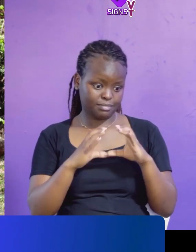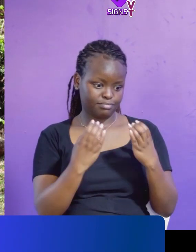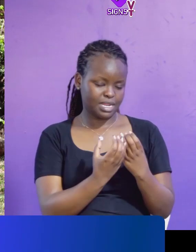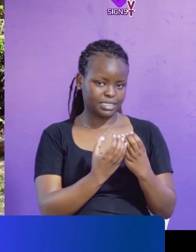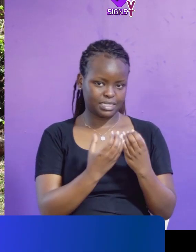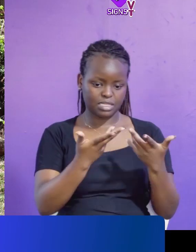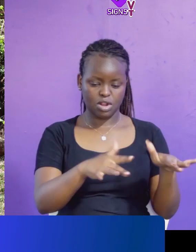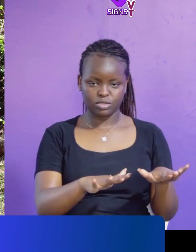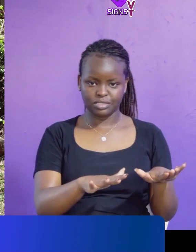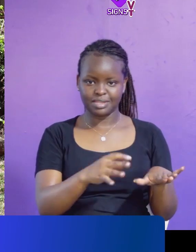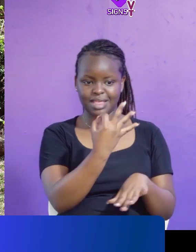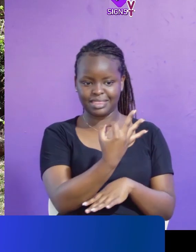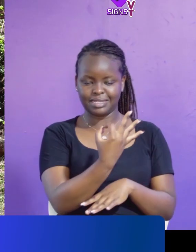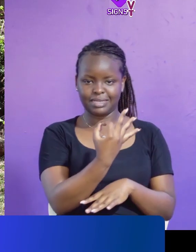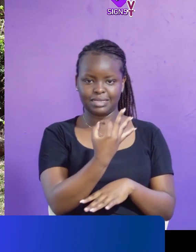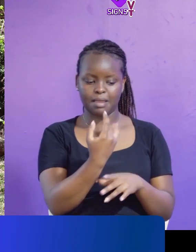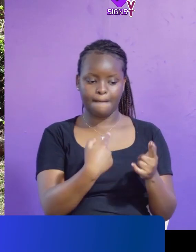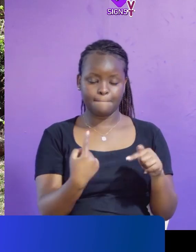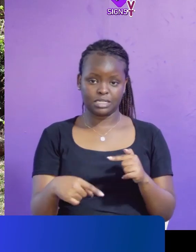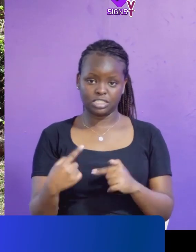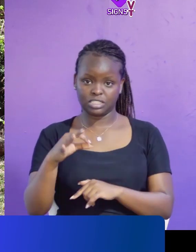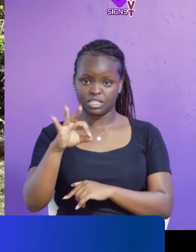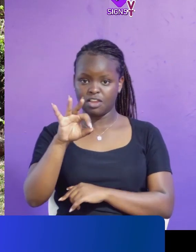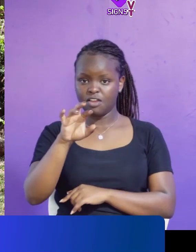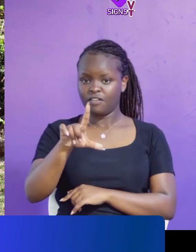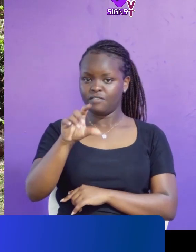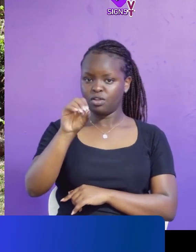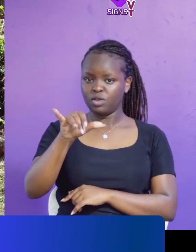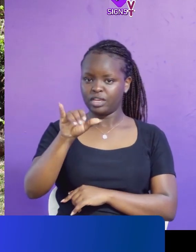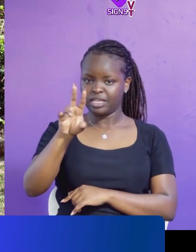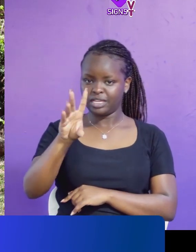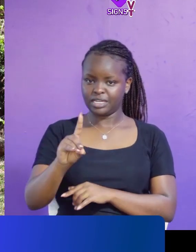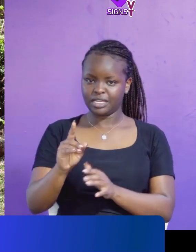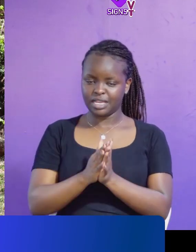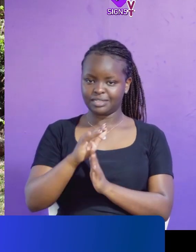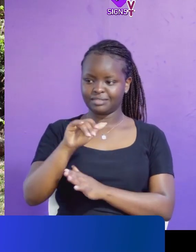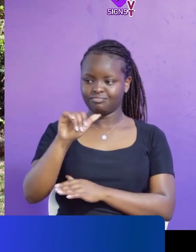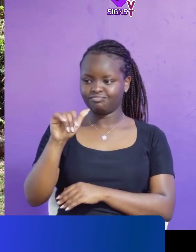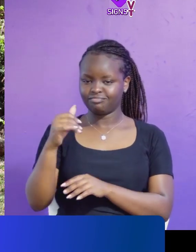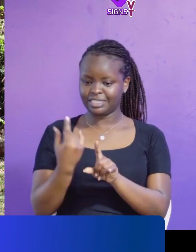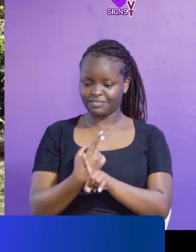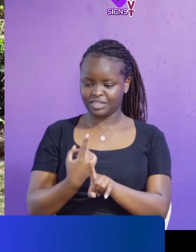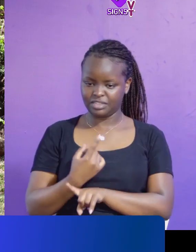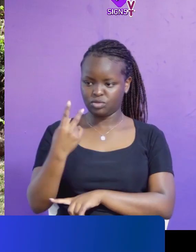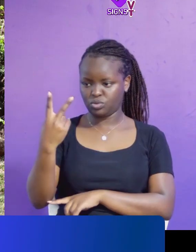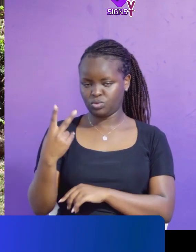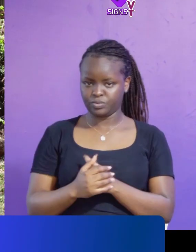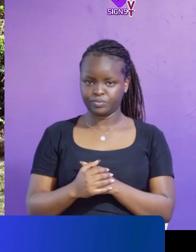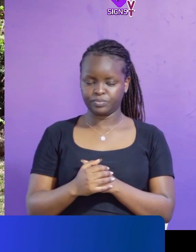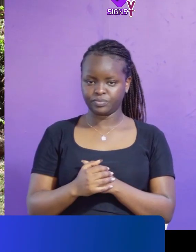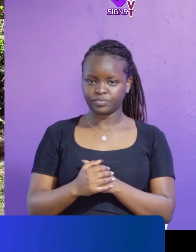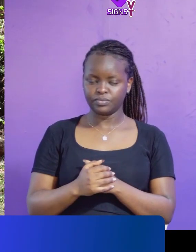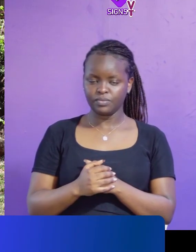against Dimitri Bivol, Floyd Mayweather, and now against Crawford. Despite Crawford being 37